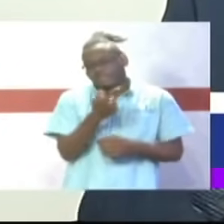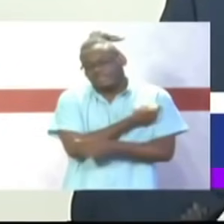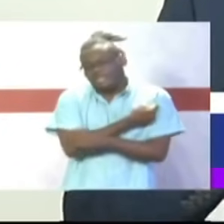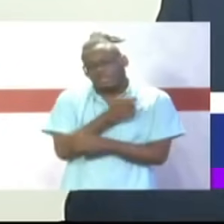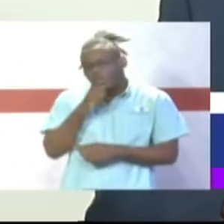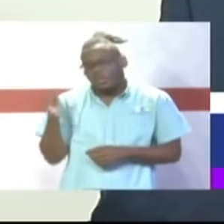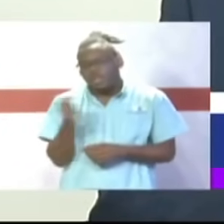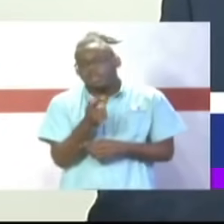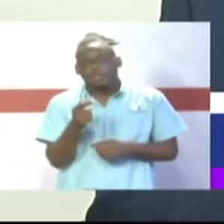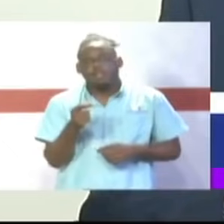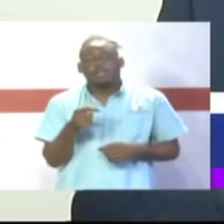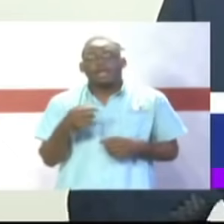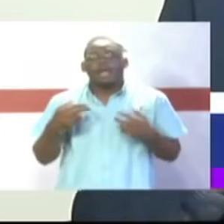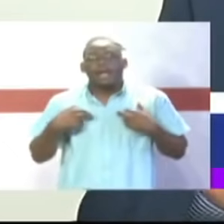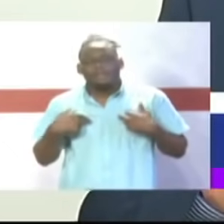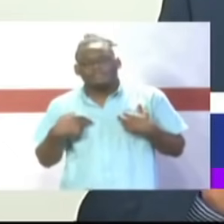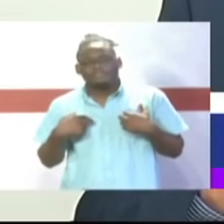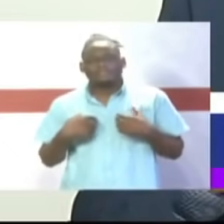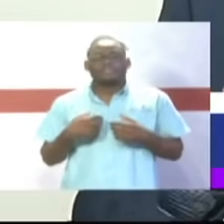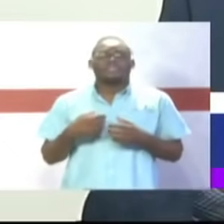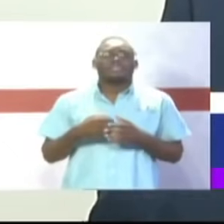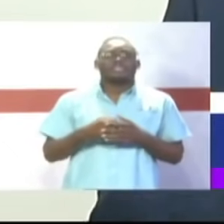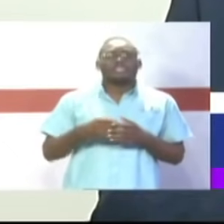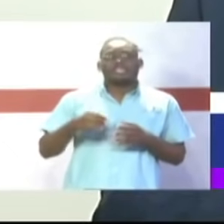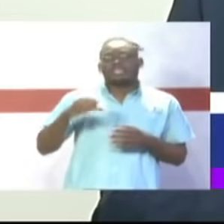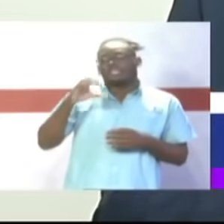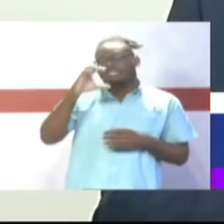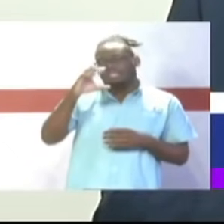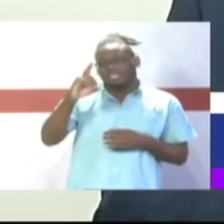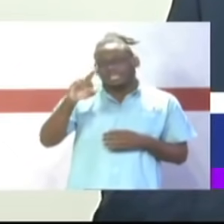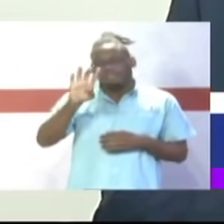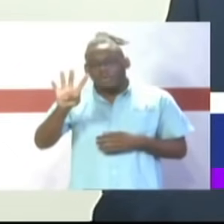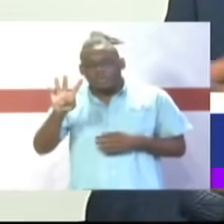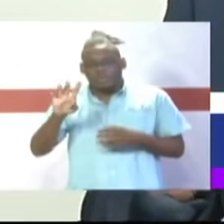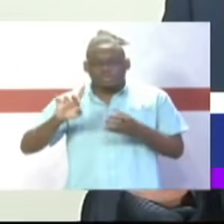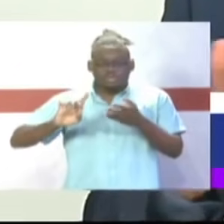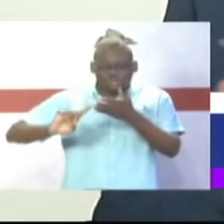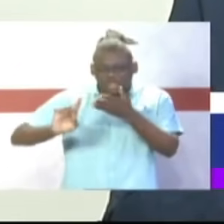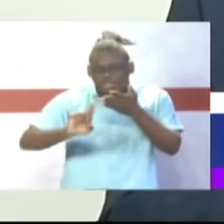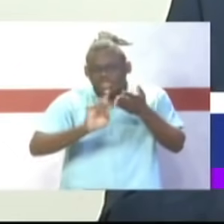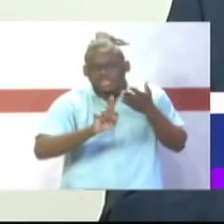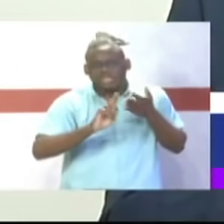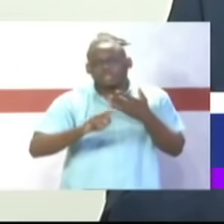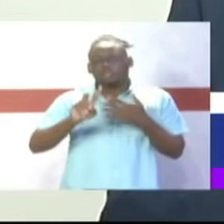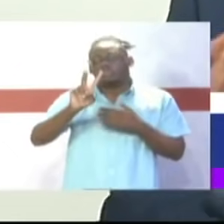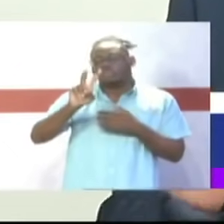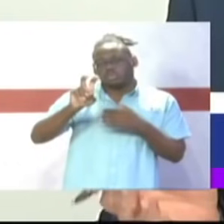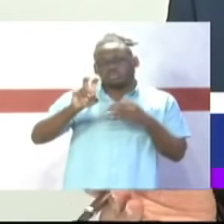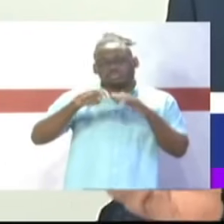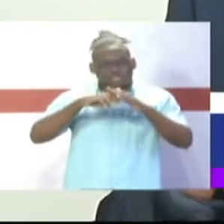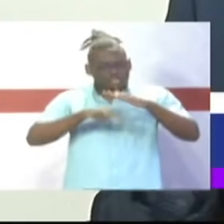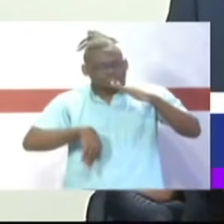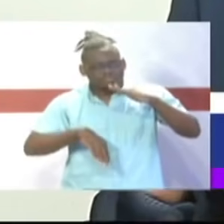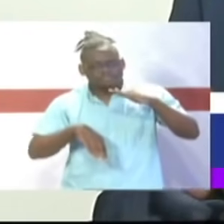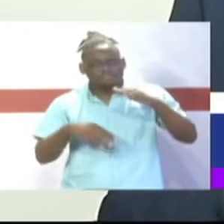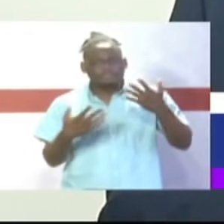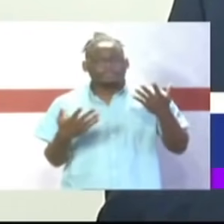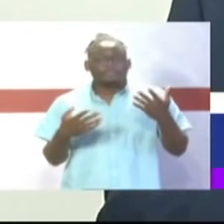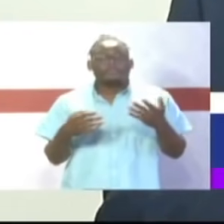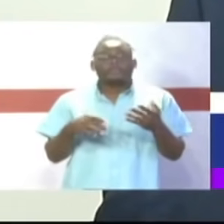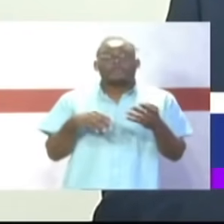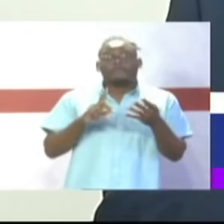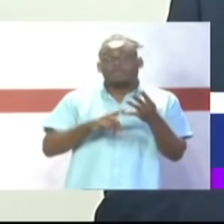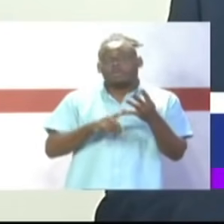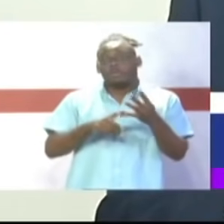count of 200 and less to qualify for the extra dose. Lupus, we estimate between 100 to